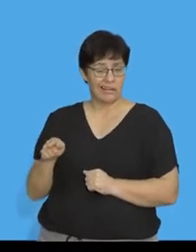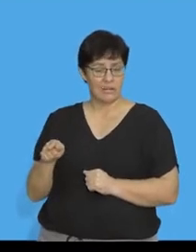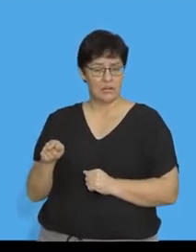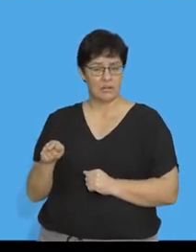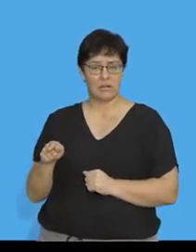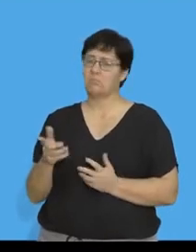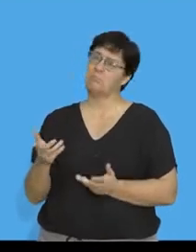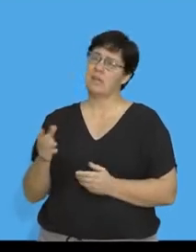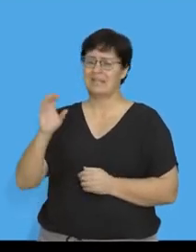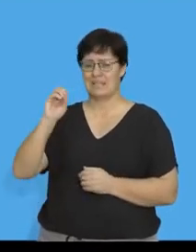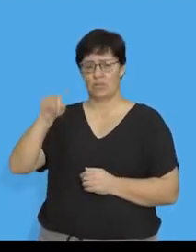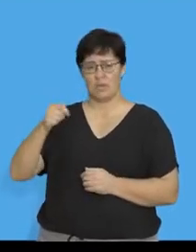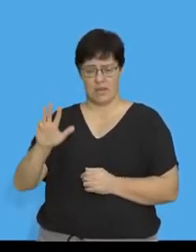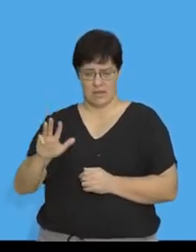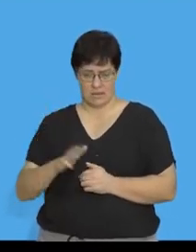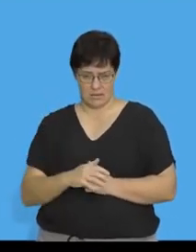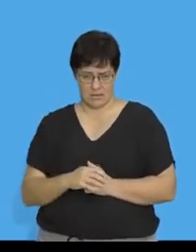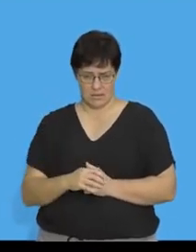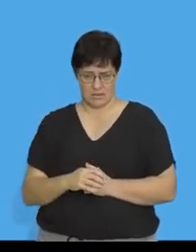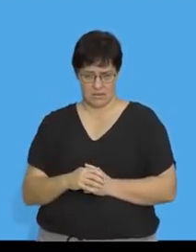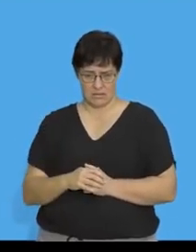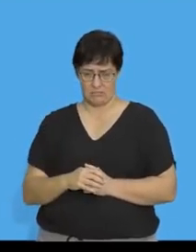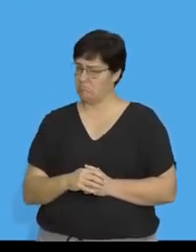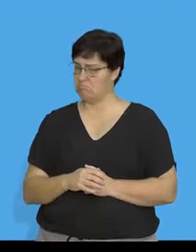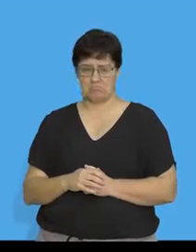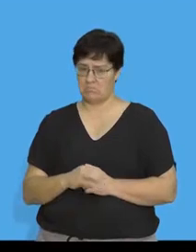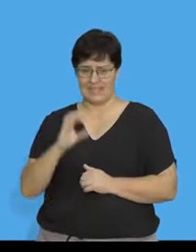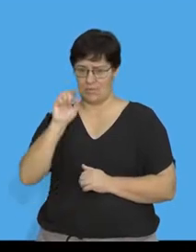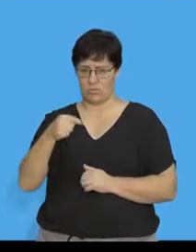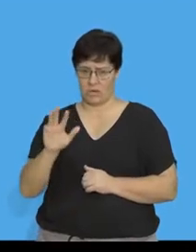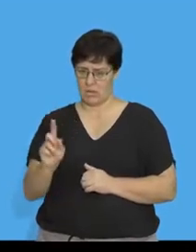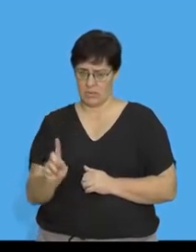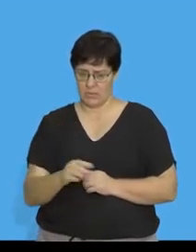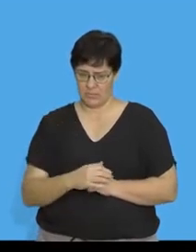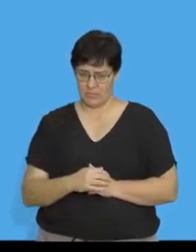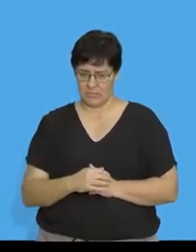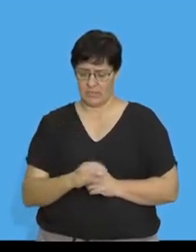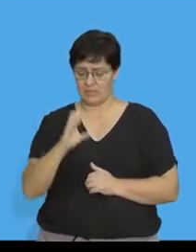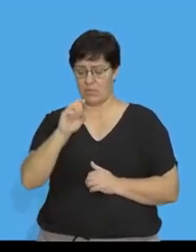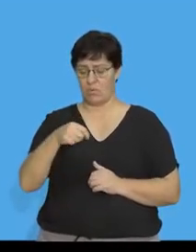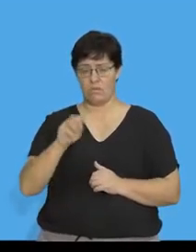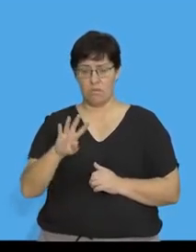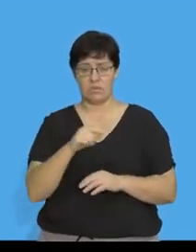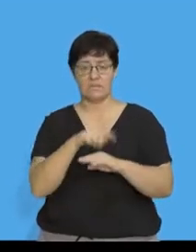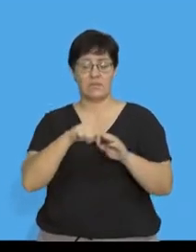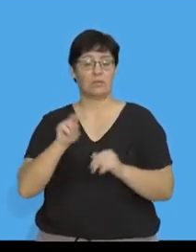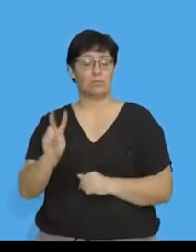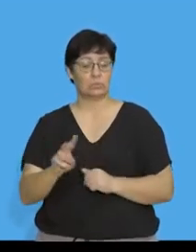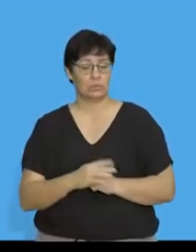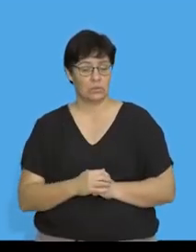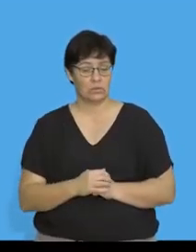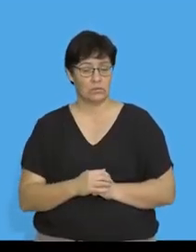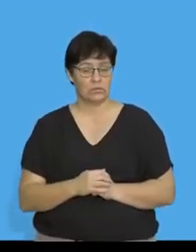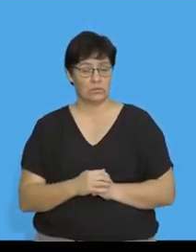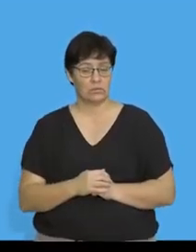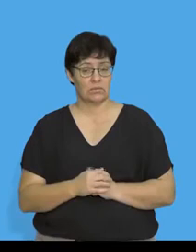to 400, that's going in the same direction. But the numbers are difficult to plot. So what physicists do, and chemists